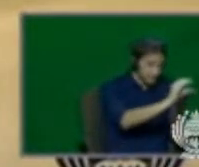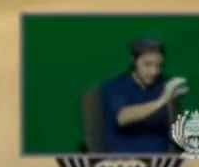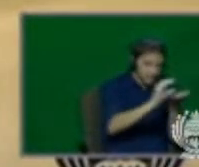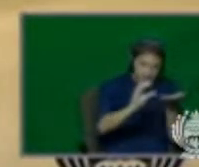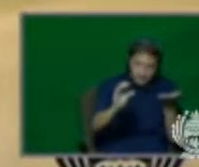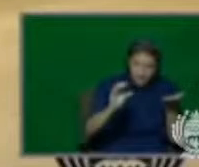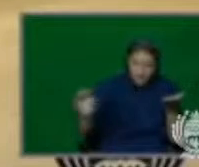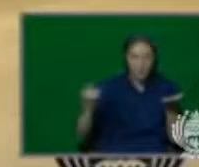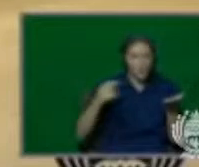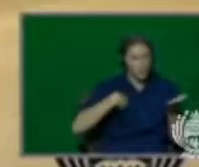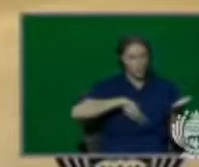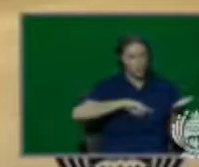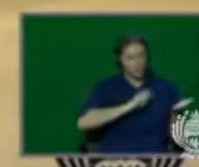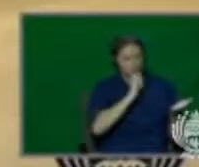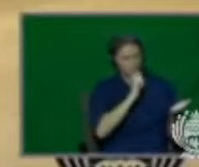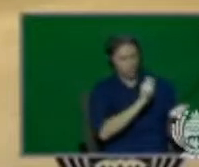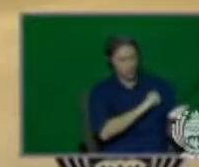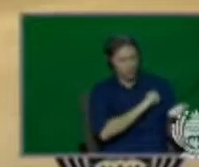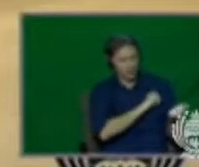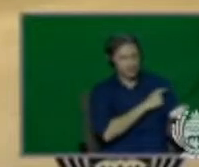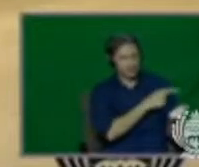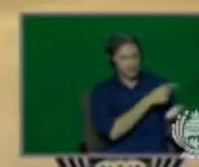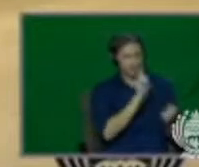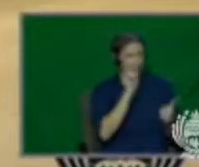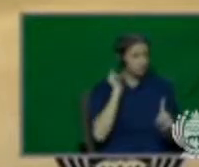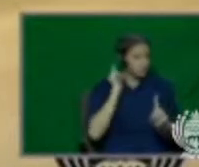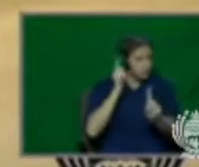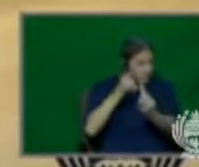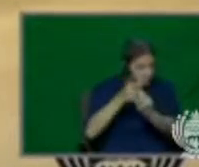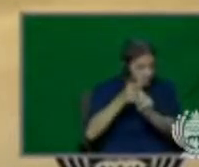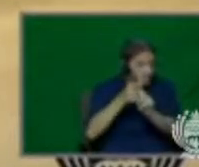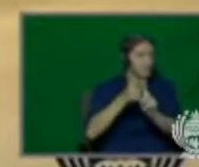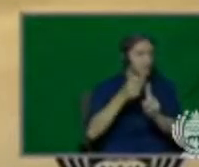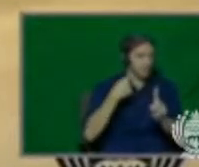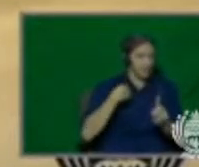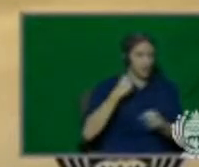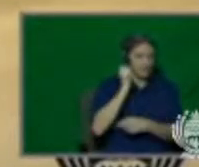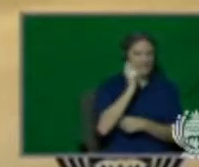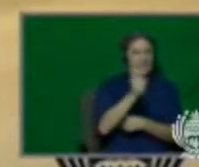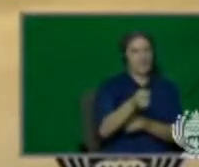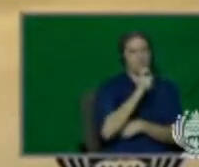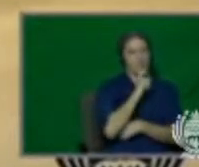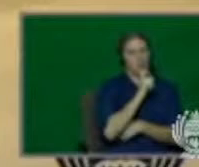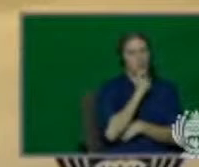for their intended purposes. I must repeat,